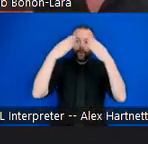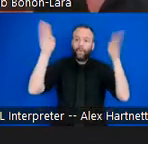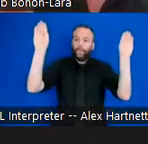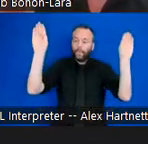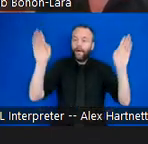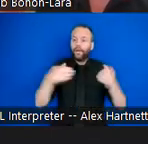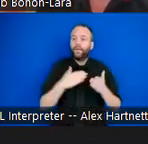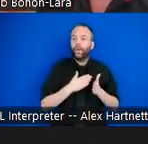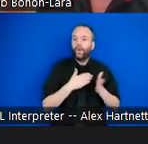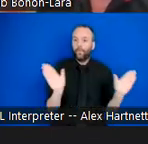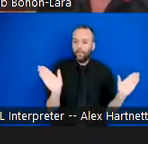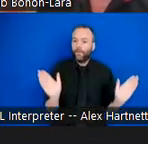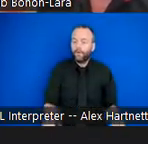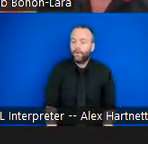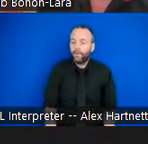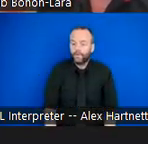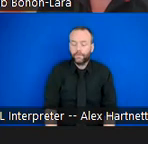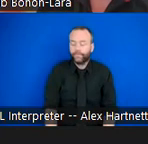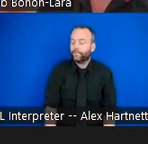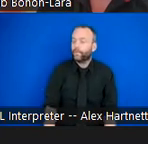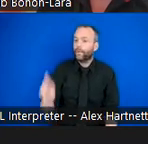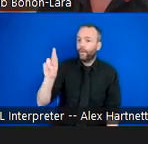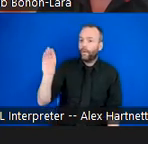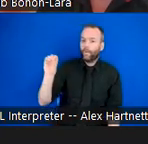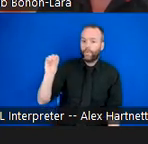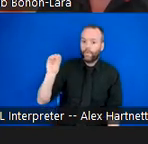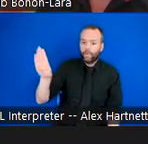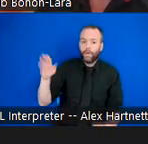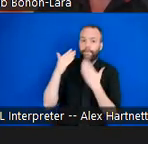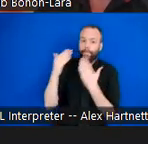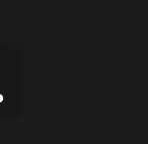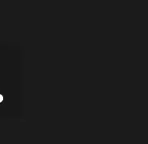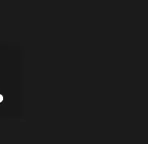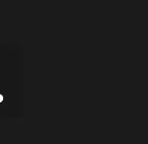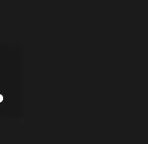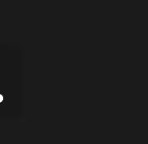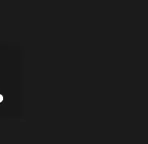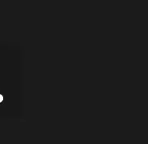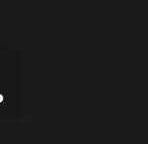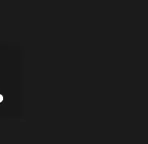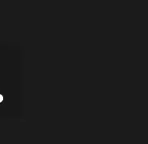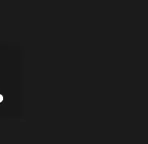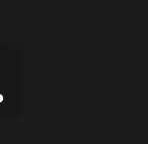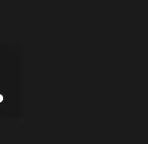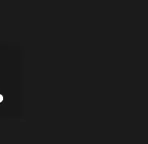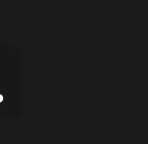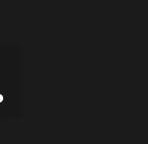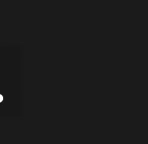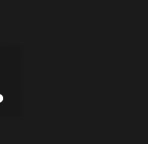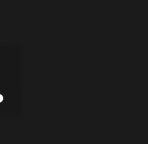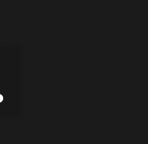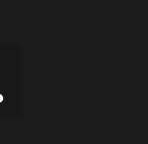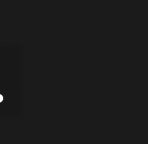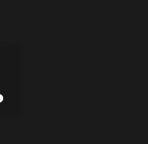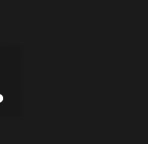Wow, Rob, thank you so much. That was an amazing presentation and really set this solid foundation for